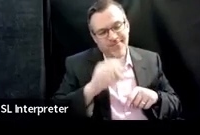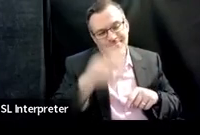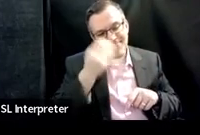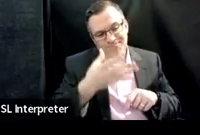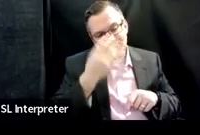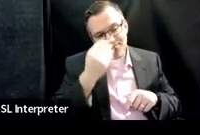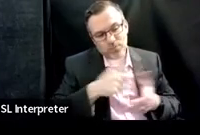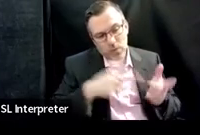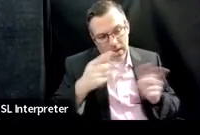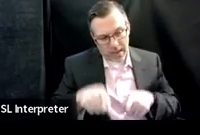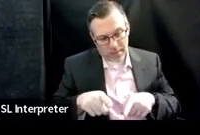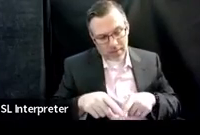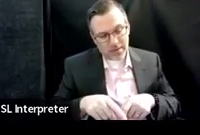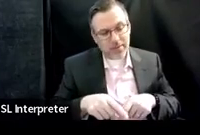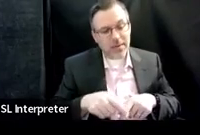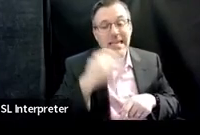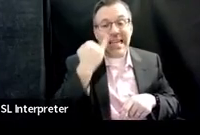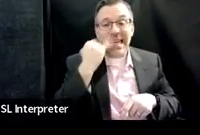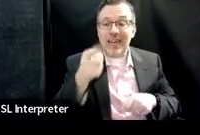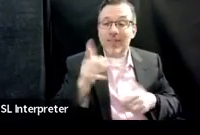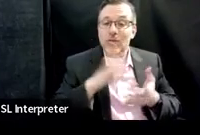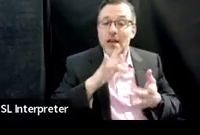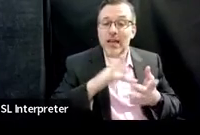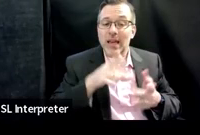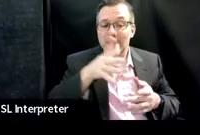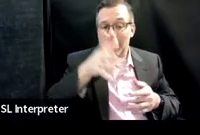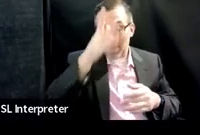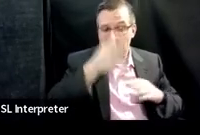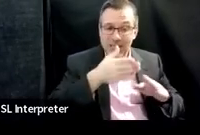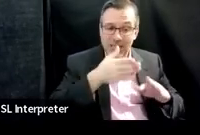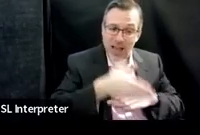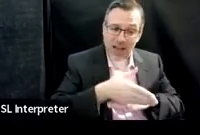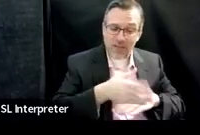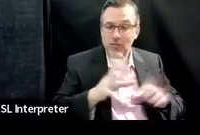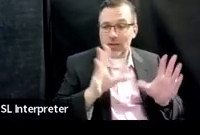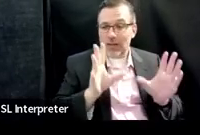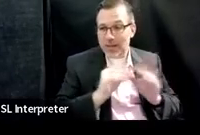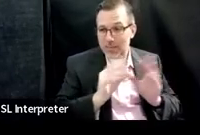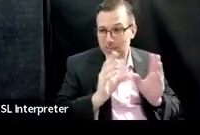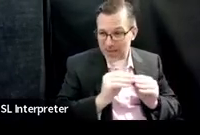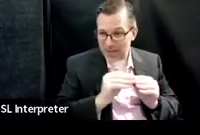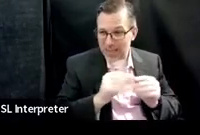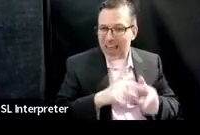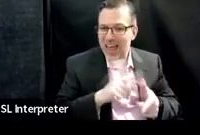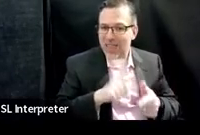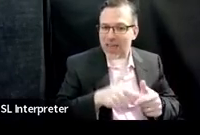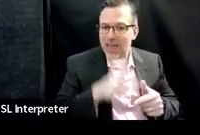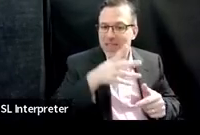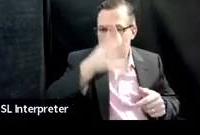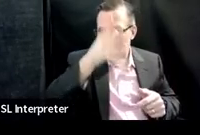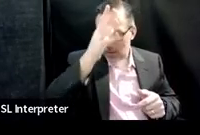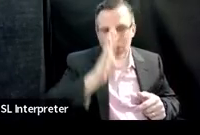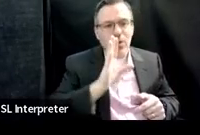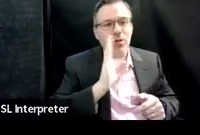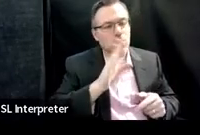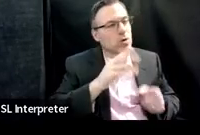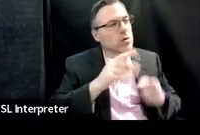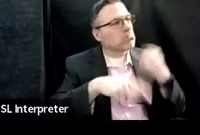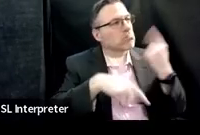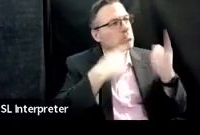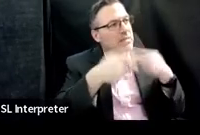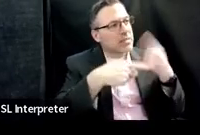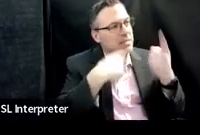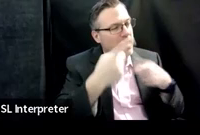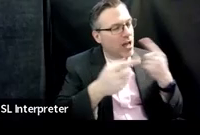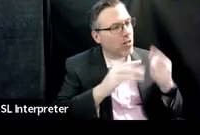attend. If you contact them after the meeting, you're getting input from them after the fact, and it would most likely change the outcome